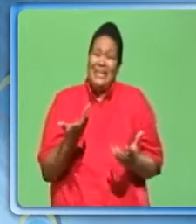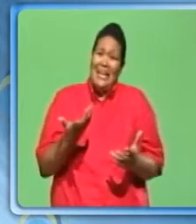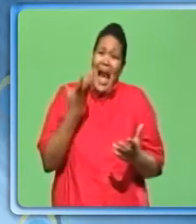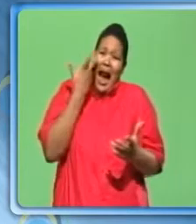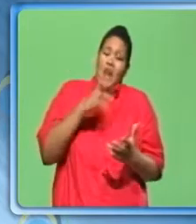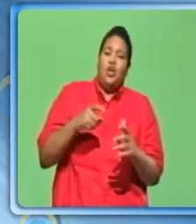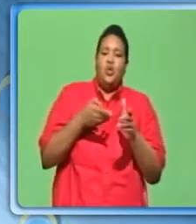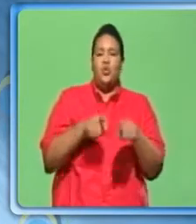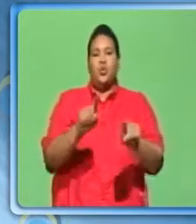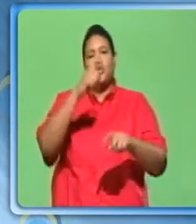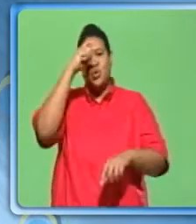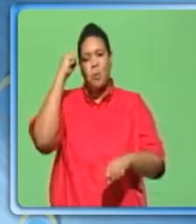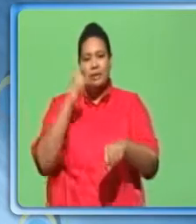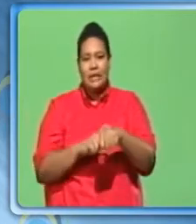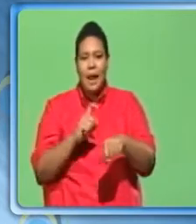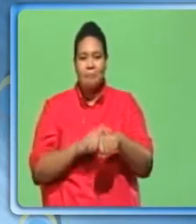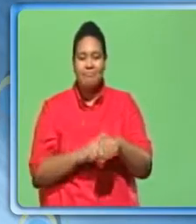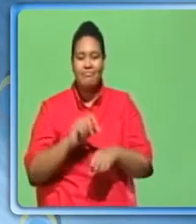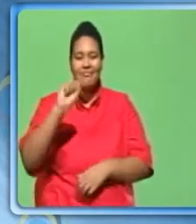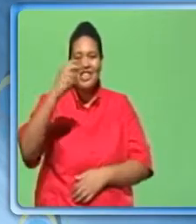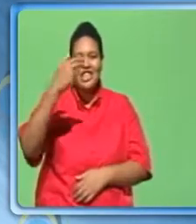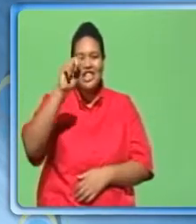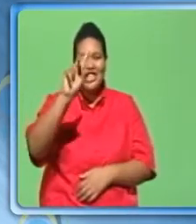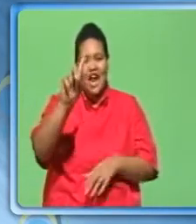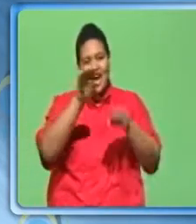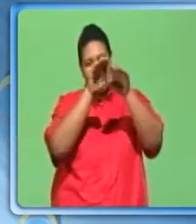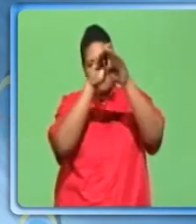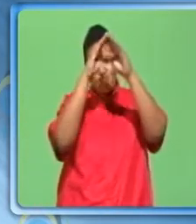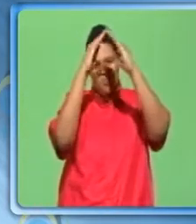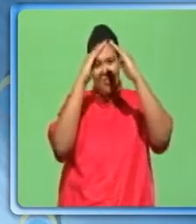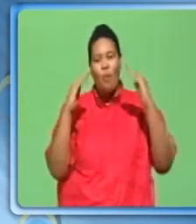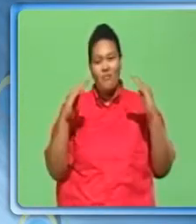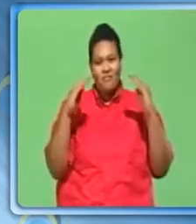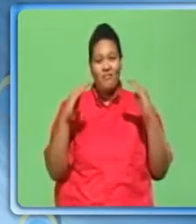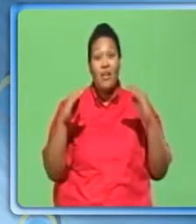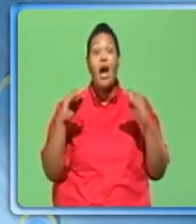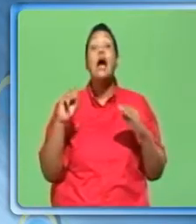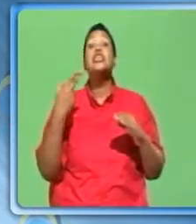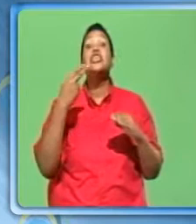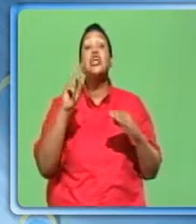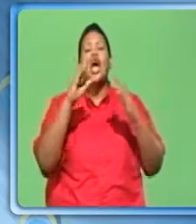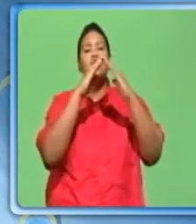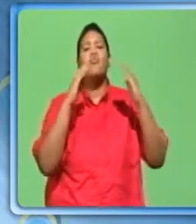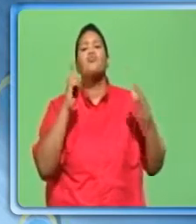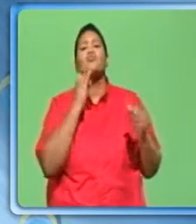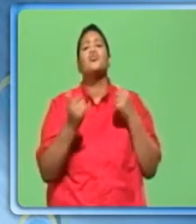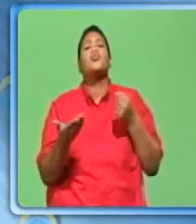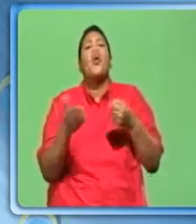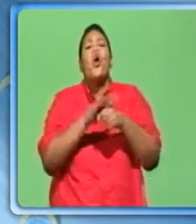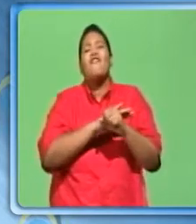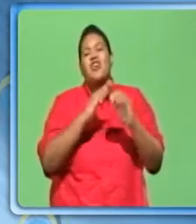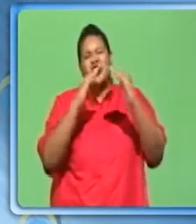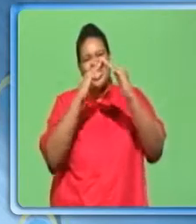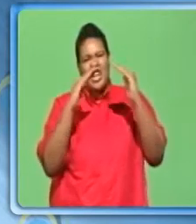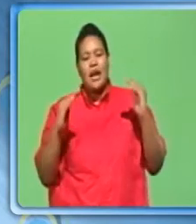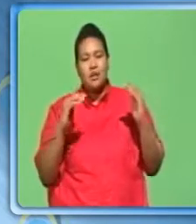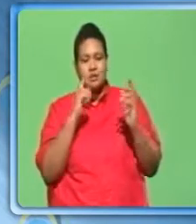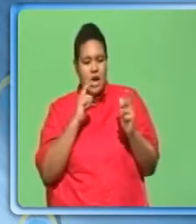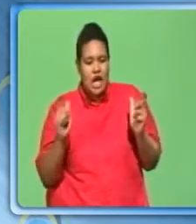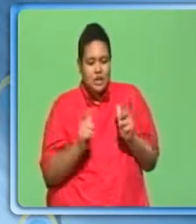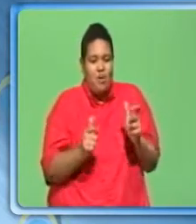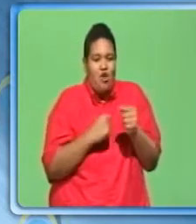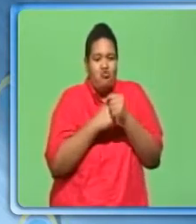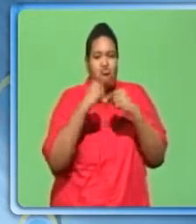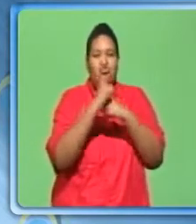summer. Shed roof. A shed roof is a roof which covers a shed, a small